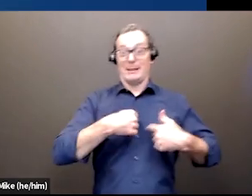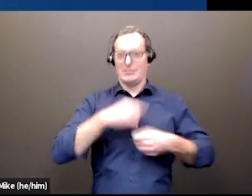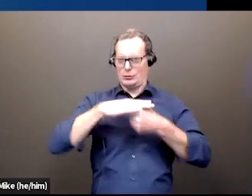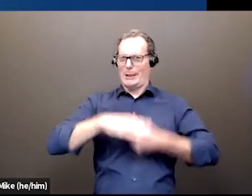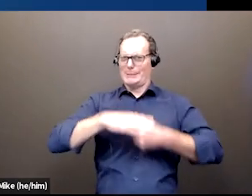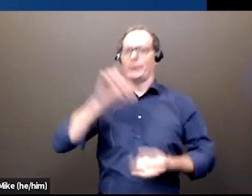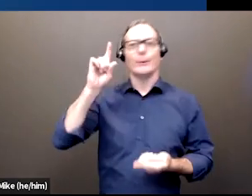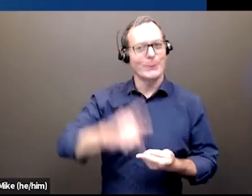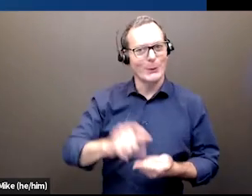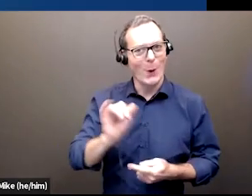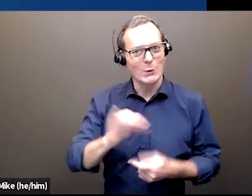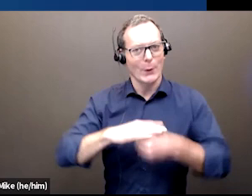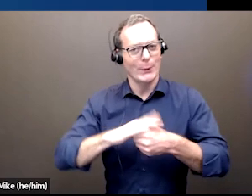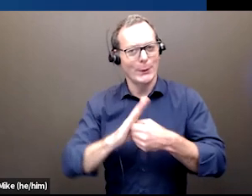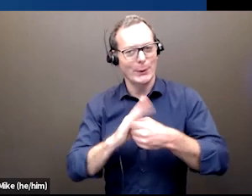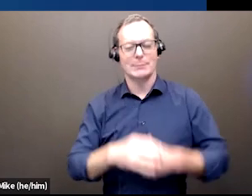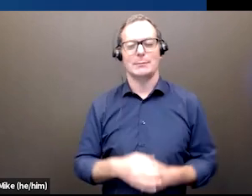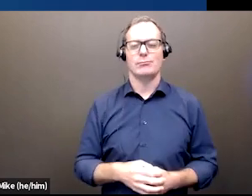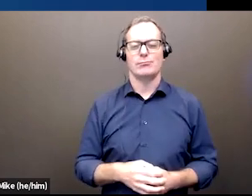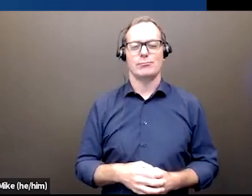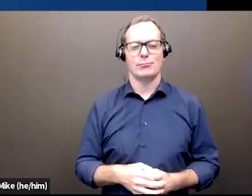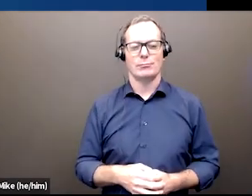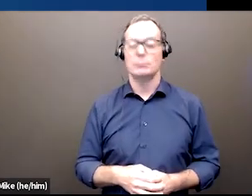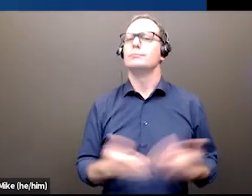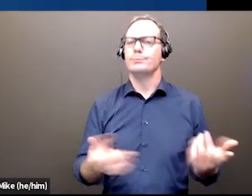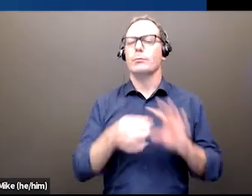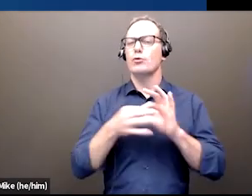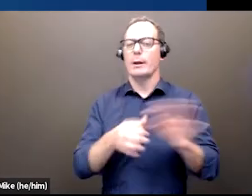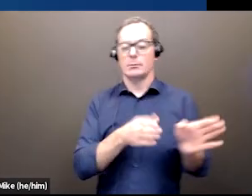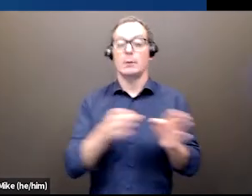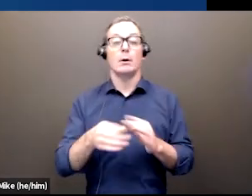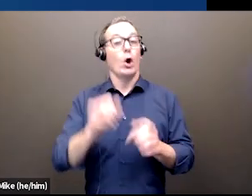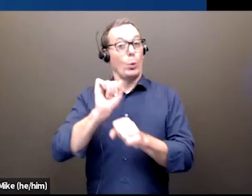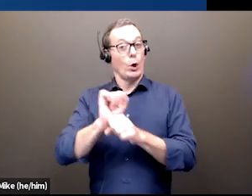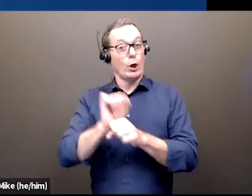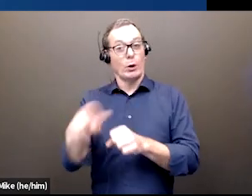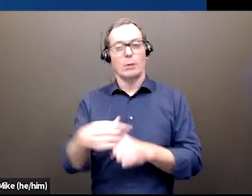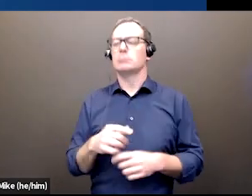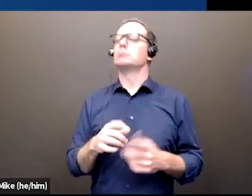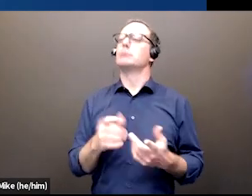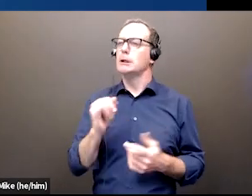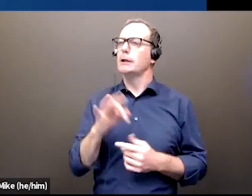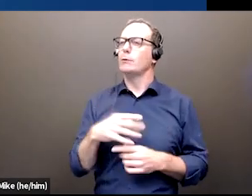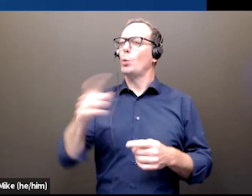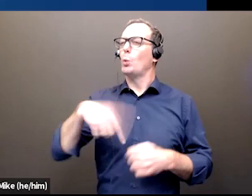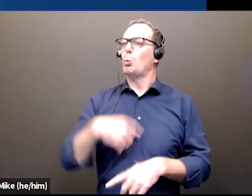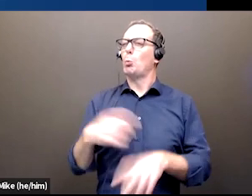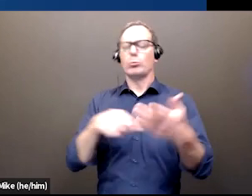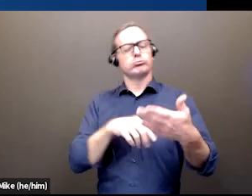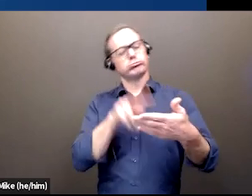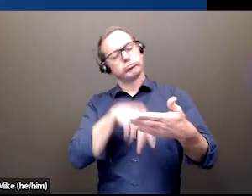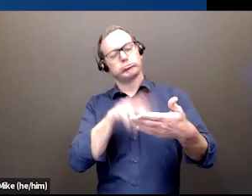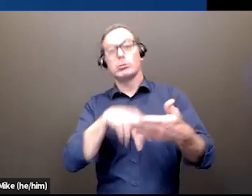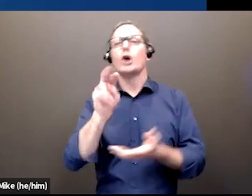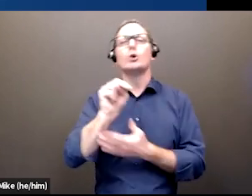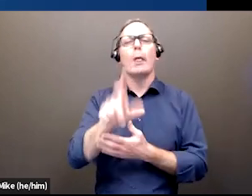And in terms of work, we found it more easier to talk about our issues when we read stories in the newsletter.